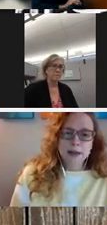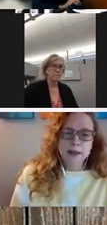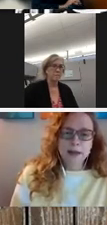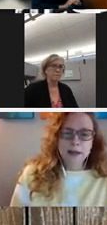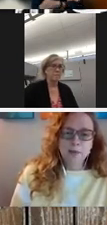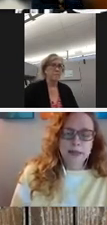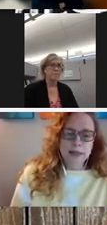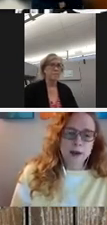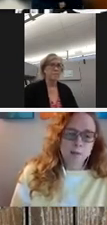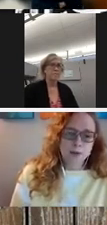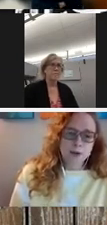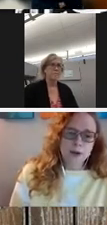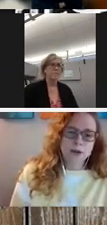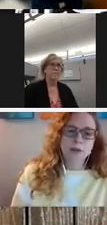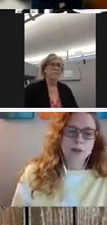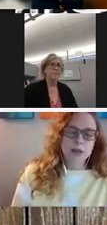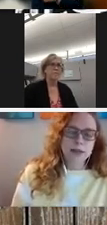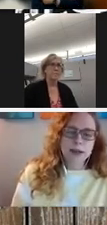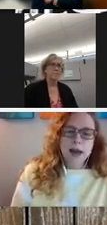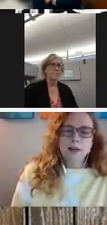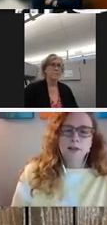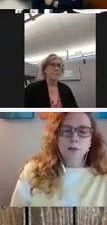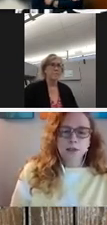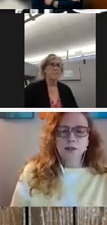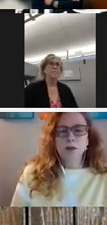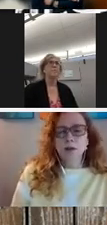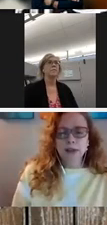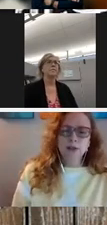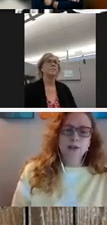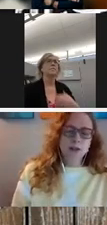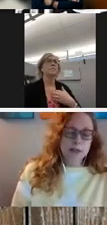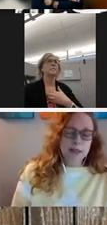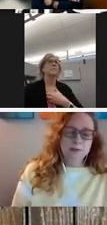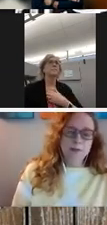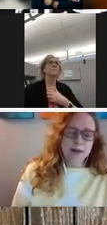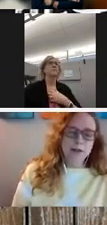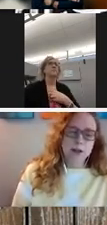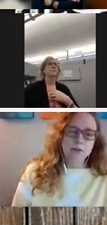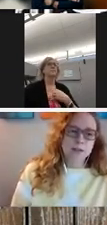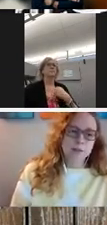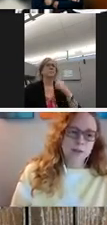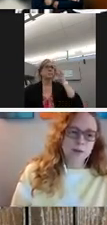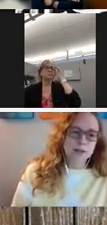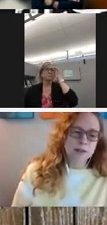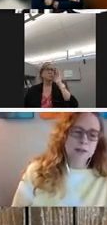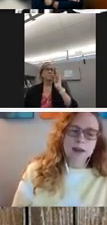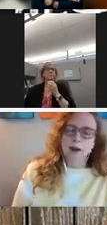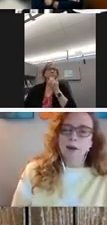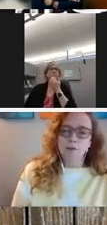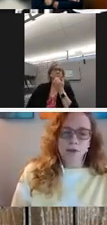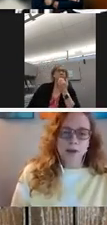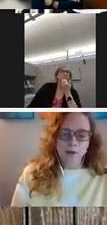ways that SETA can be helpful in our community. And so we strongly encourage you to take advantage of these